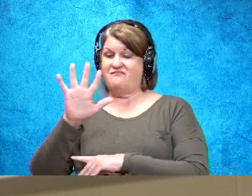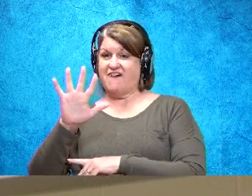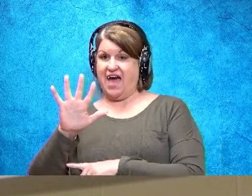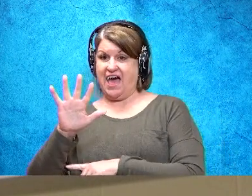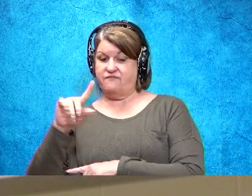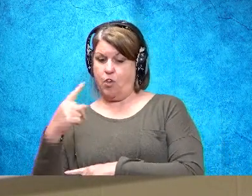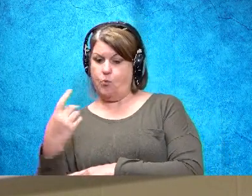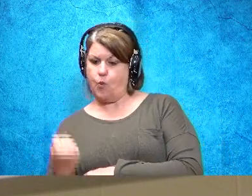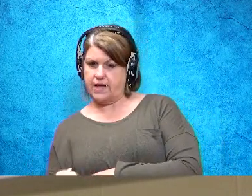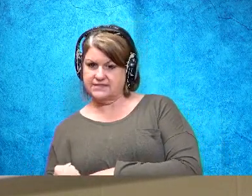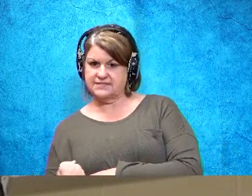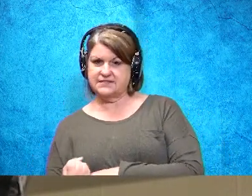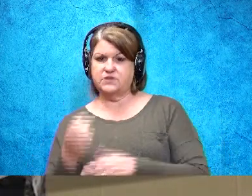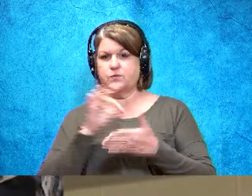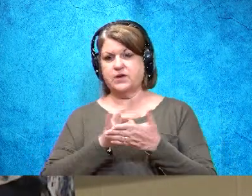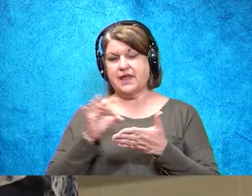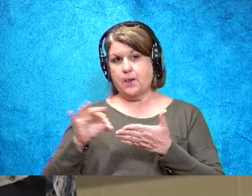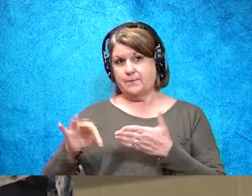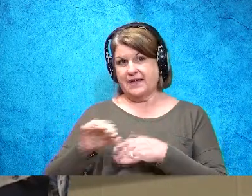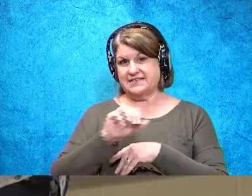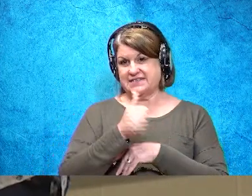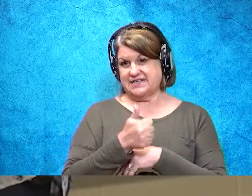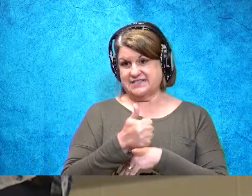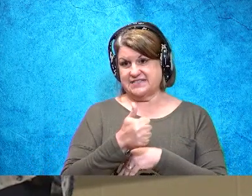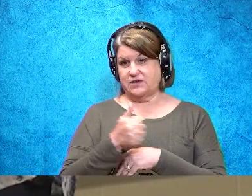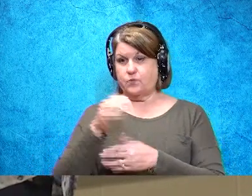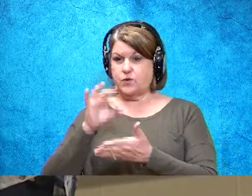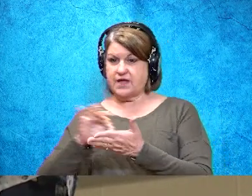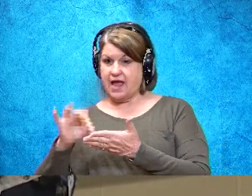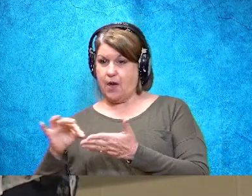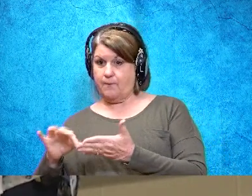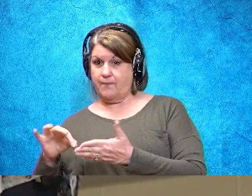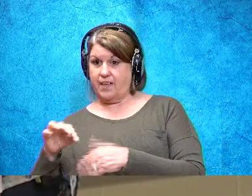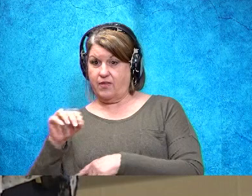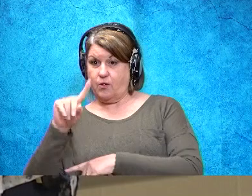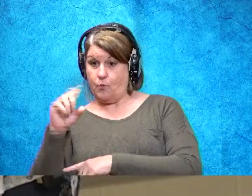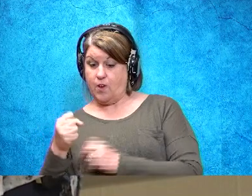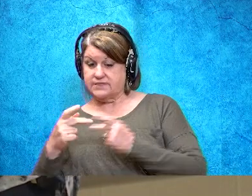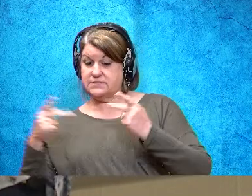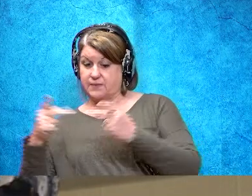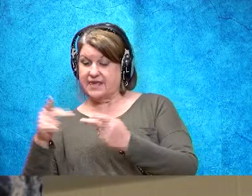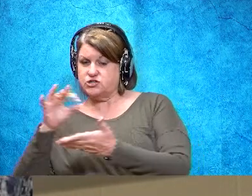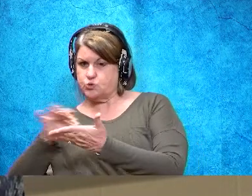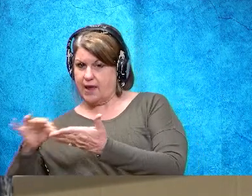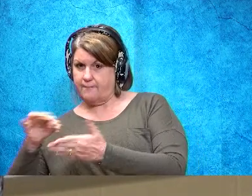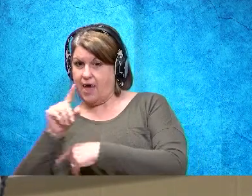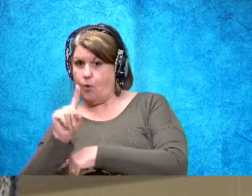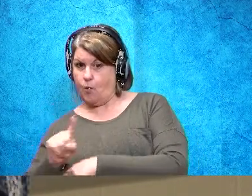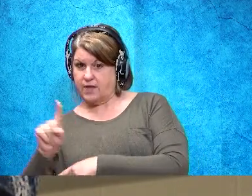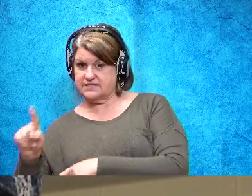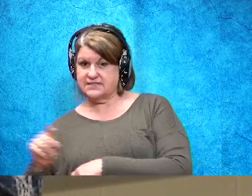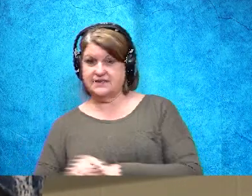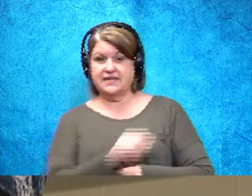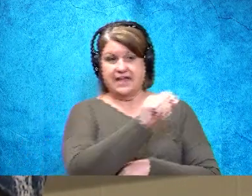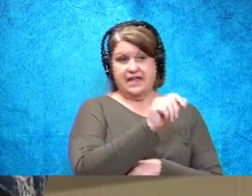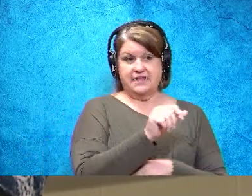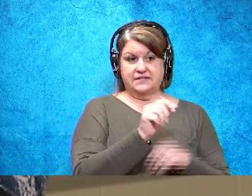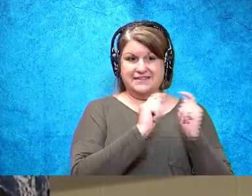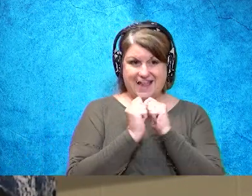you count by tens, and when you count the ones place, you count by ones. Let's do it together.